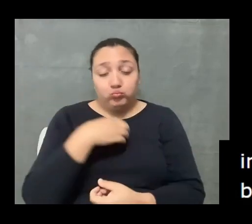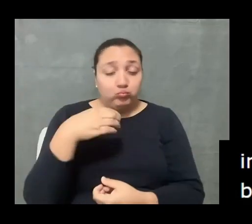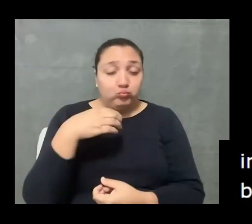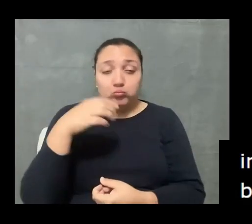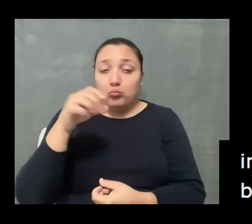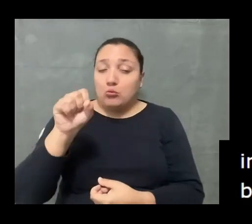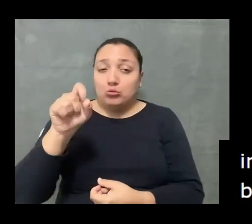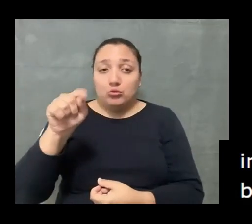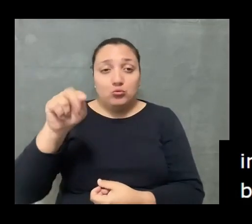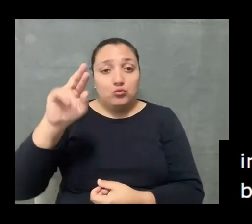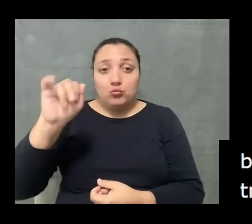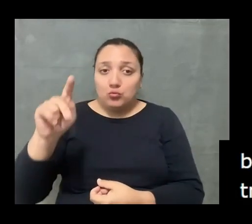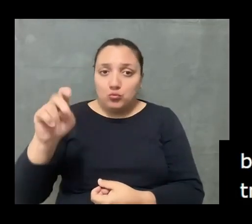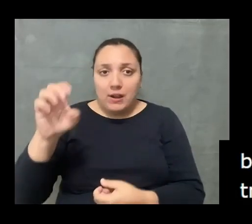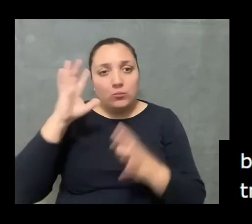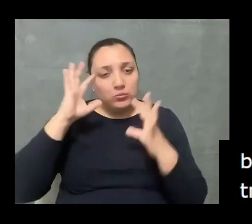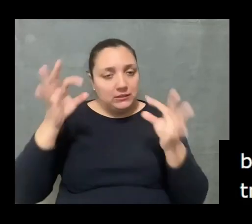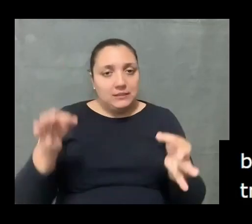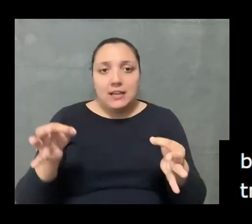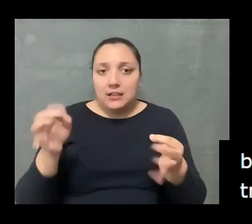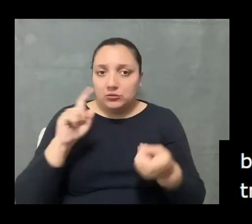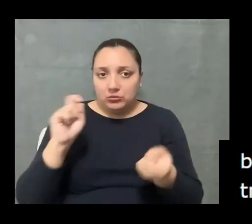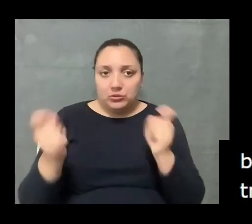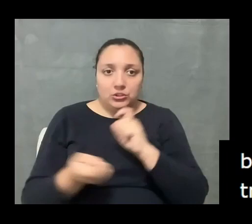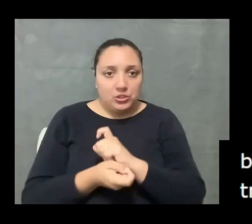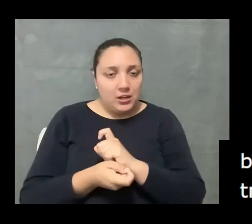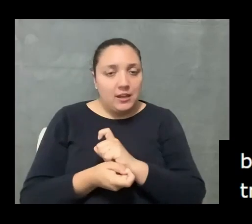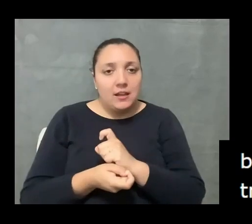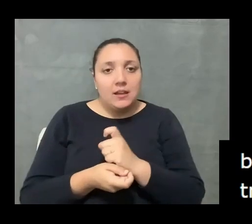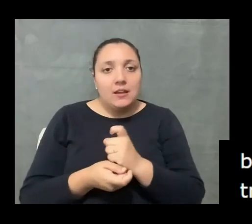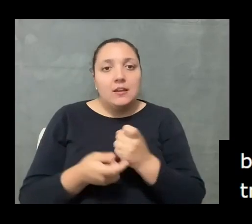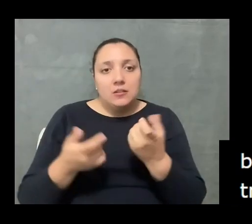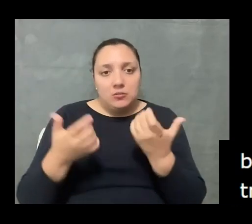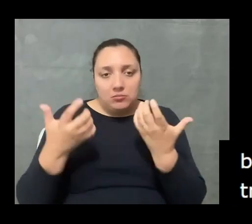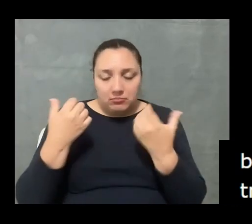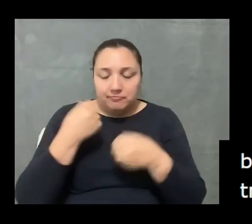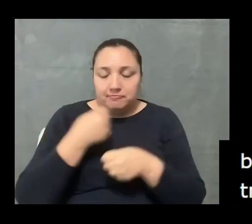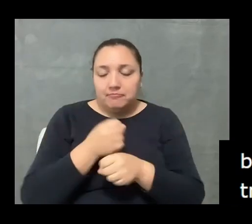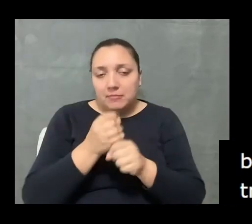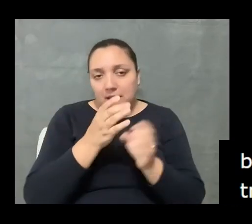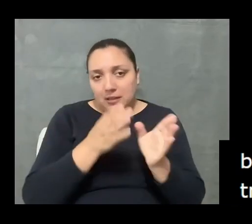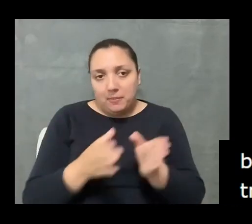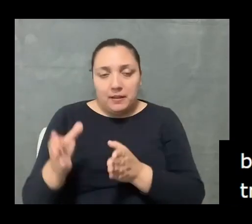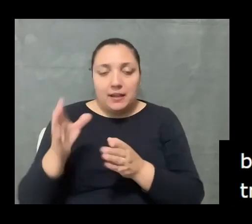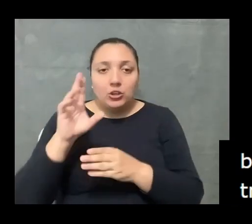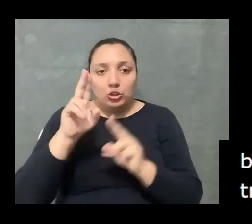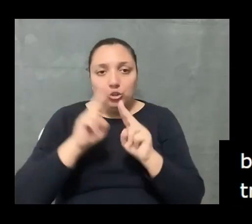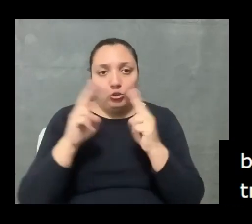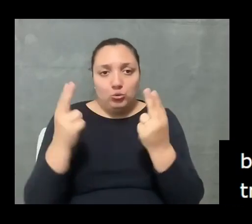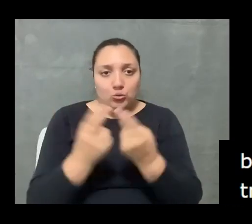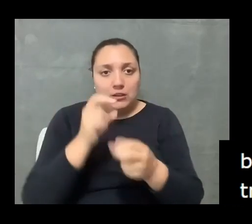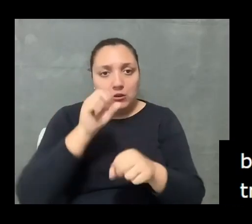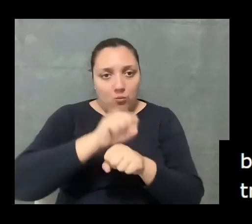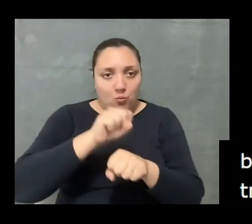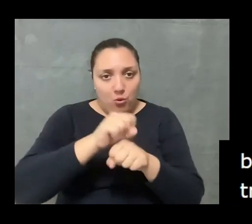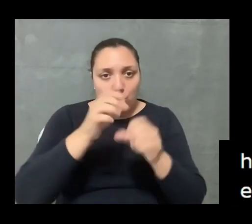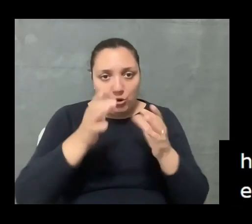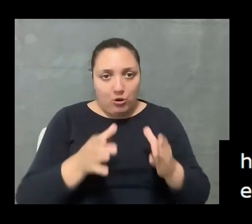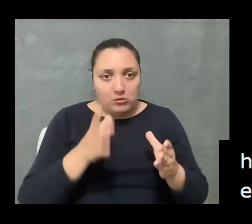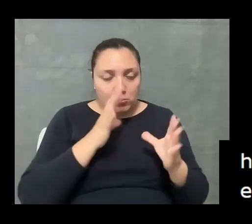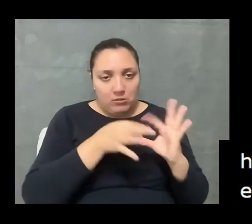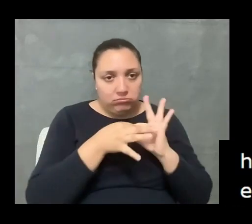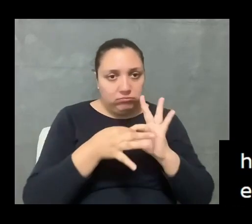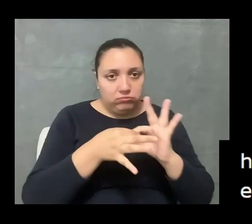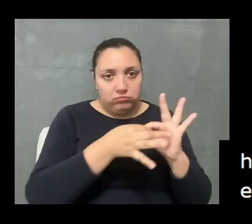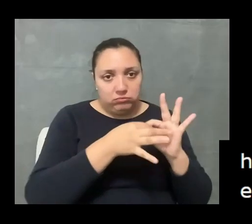turn things around. So we decided to come up with a plan. As union members do, we banded together and we put together a business plan.